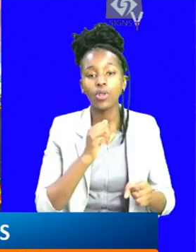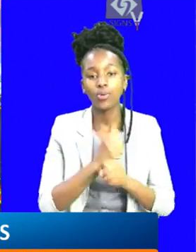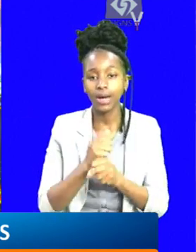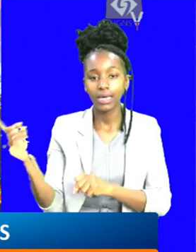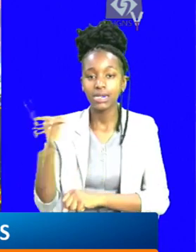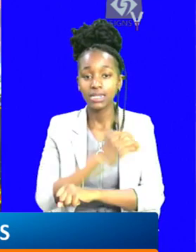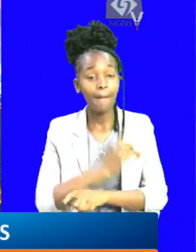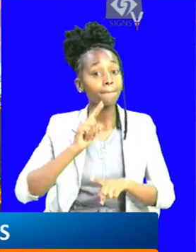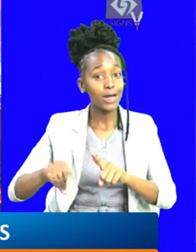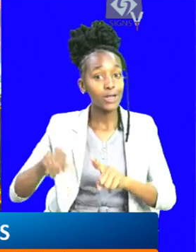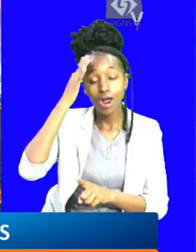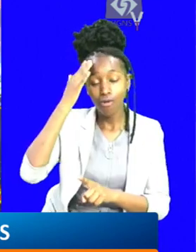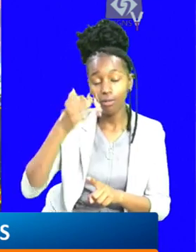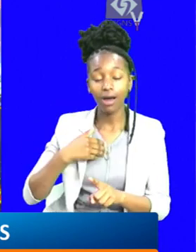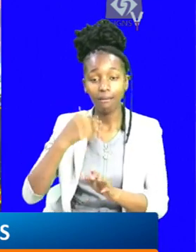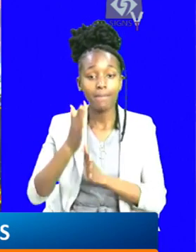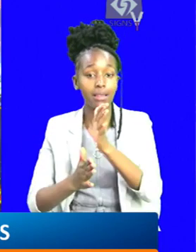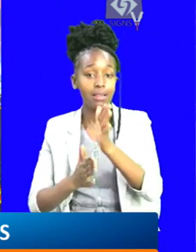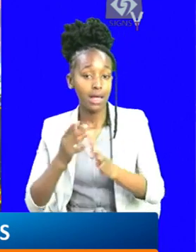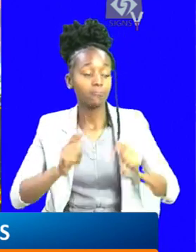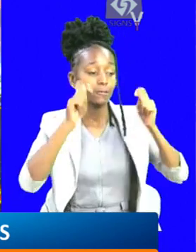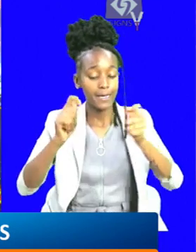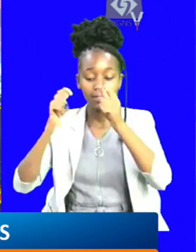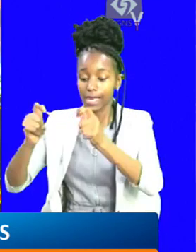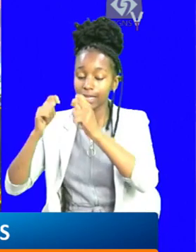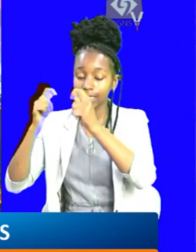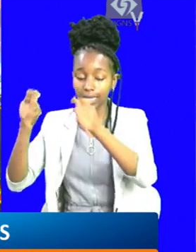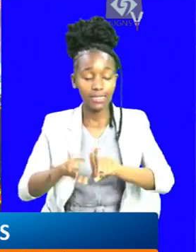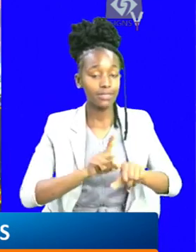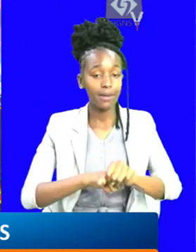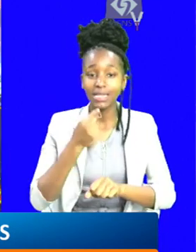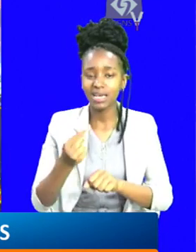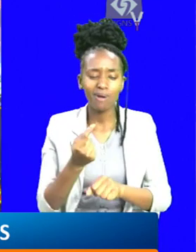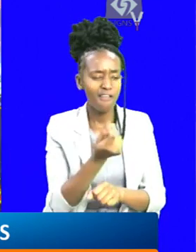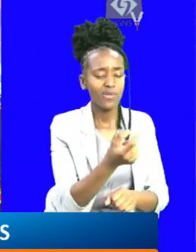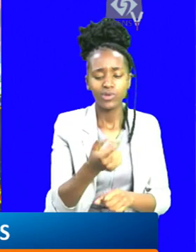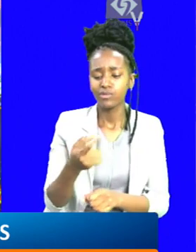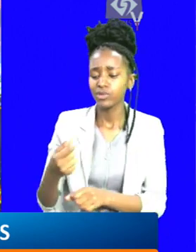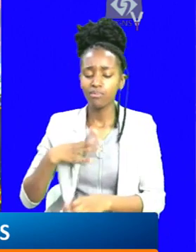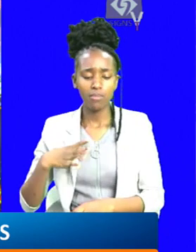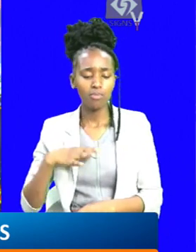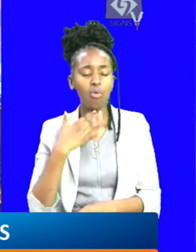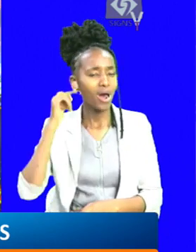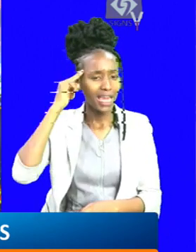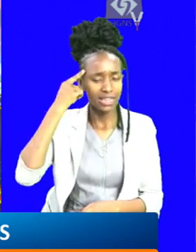and that Wednesday will be a normal working day despite the planned protests.